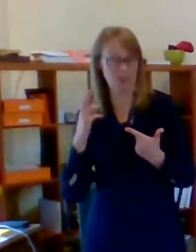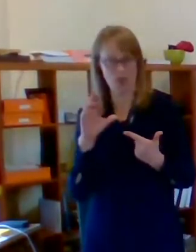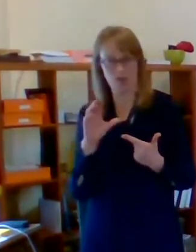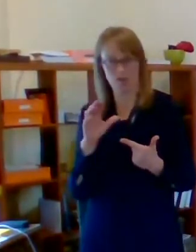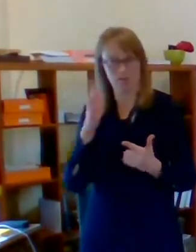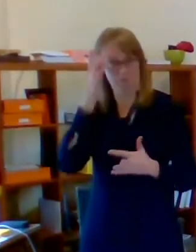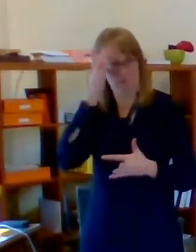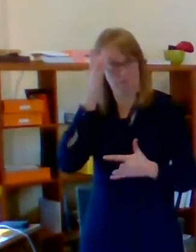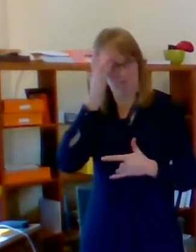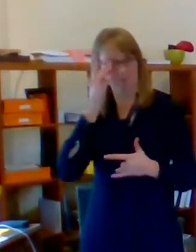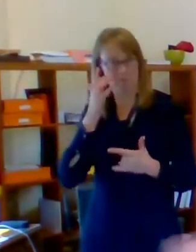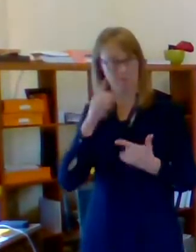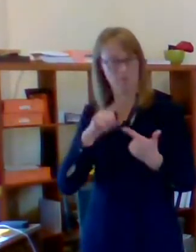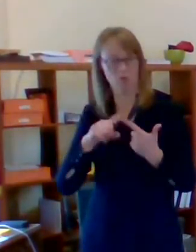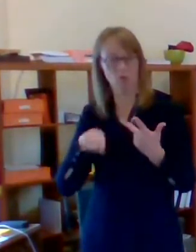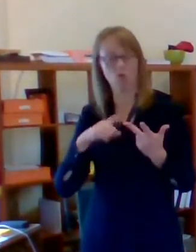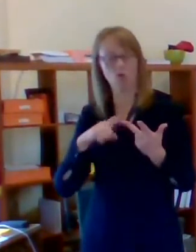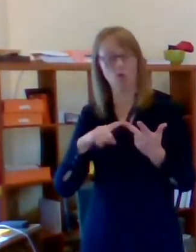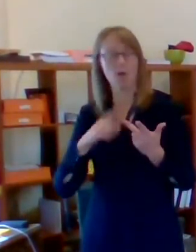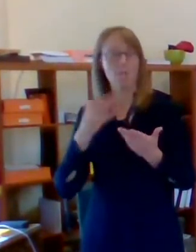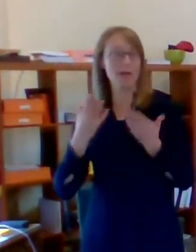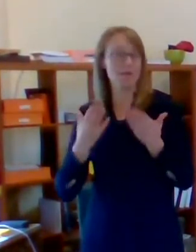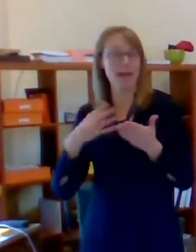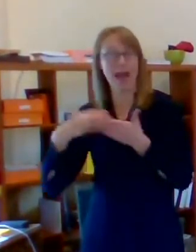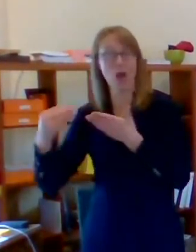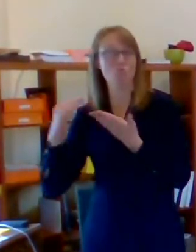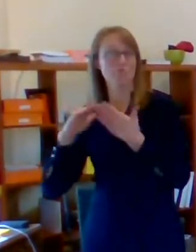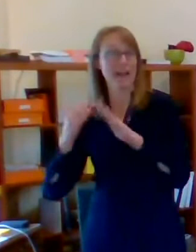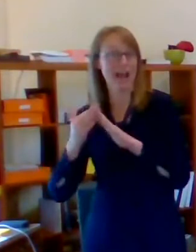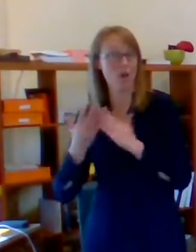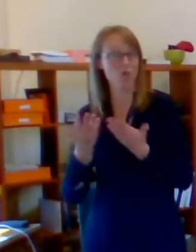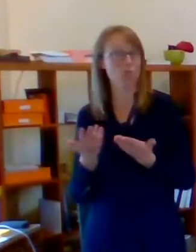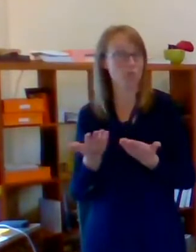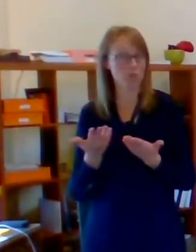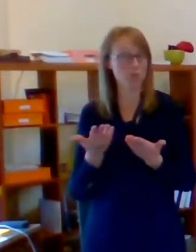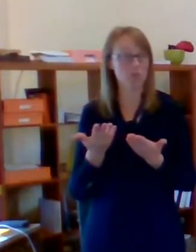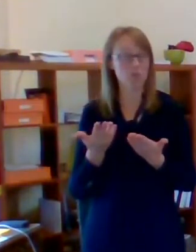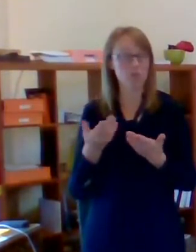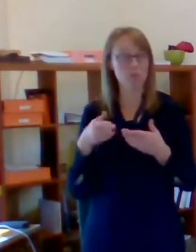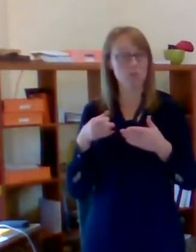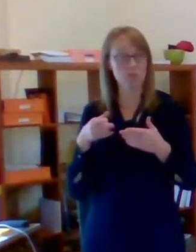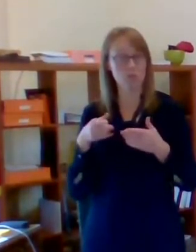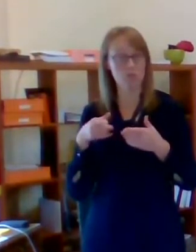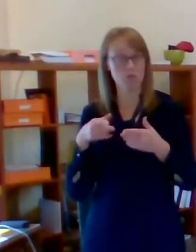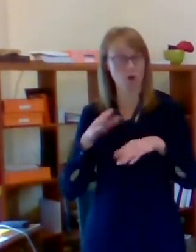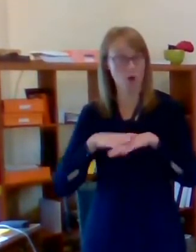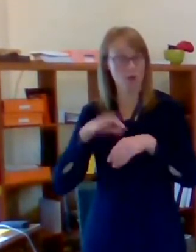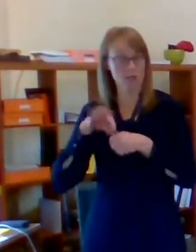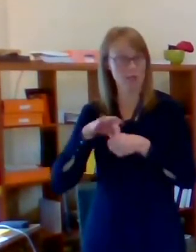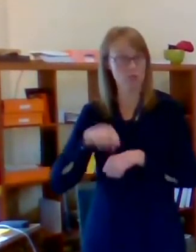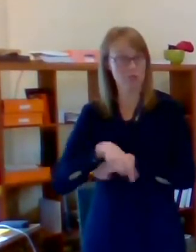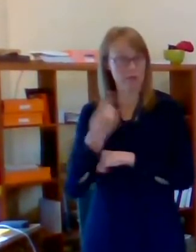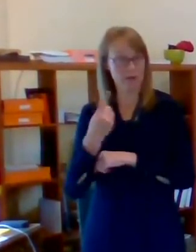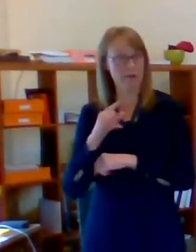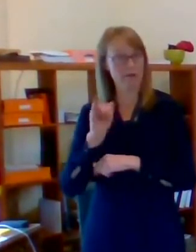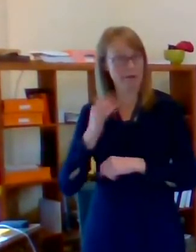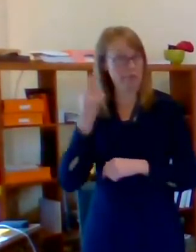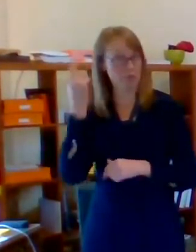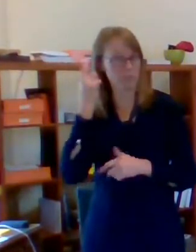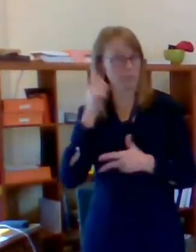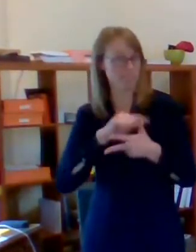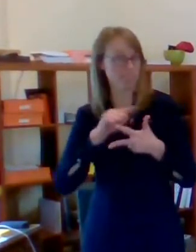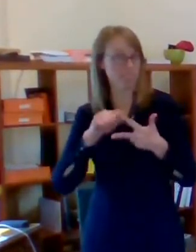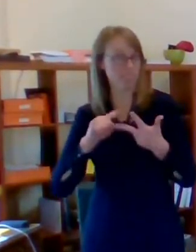town, your work may take you out of town, or you're just going to be gone, that's a reason. So I've made it pretty easy